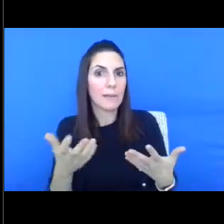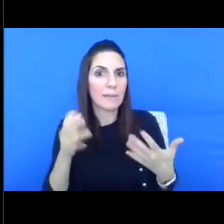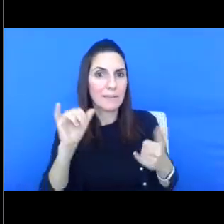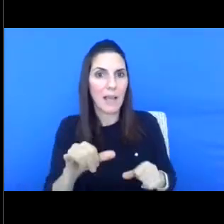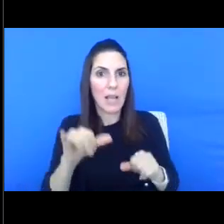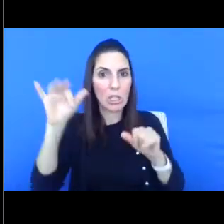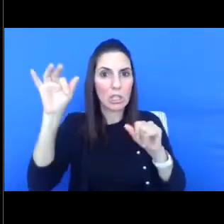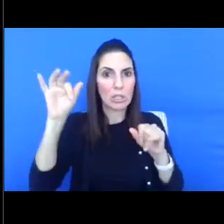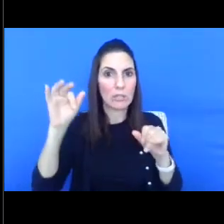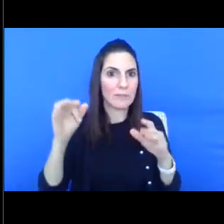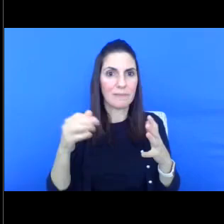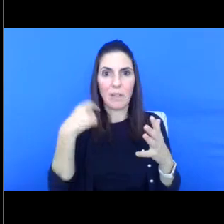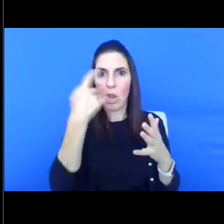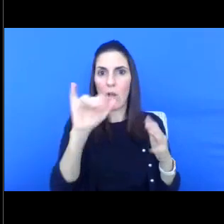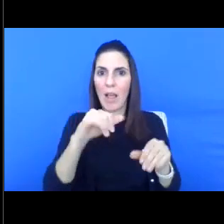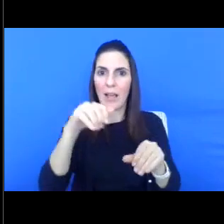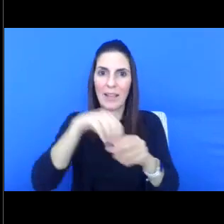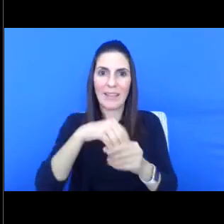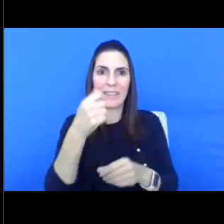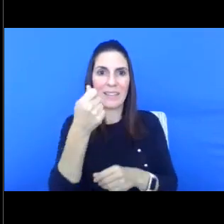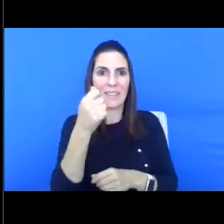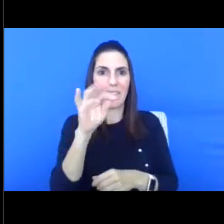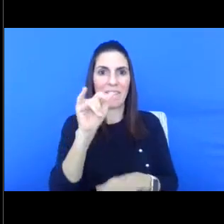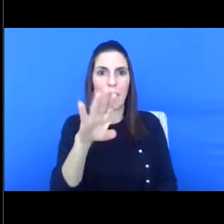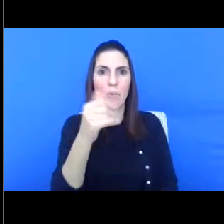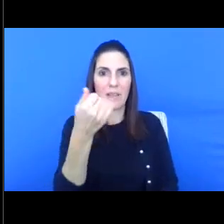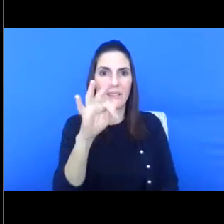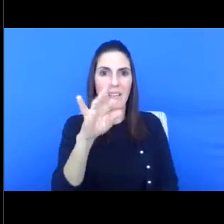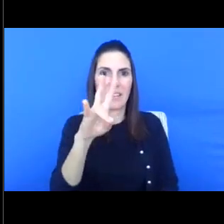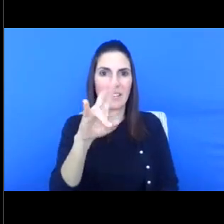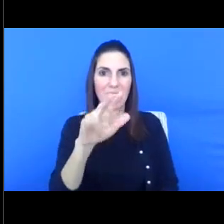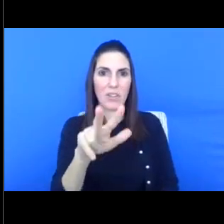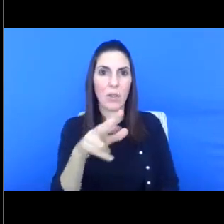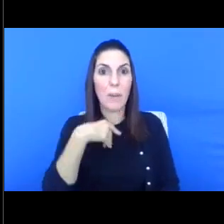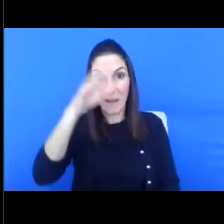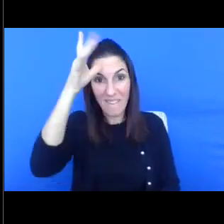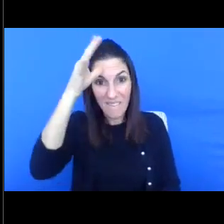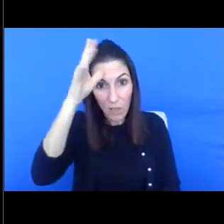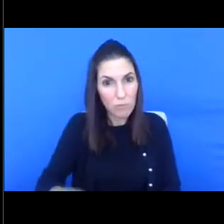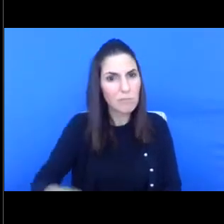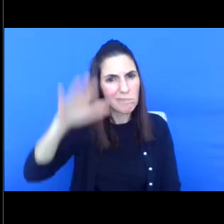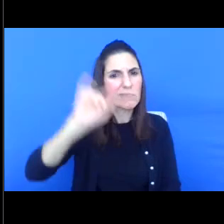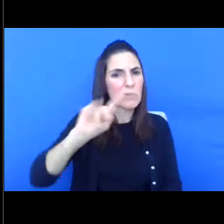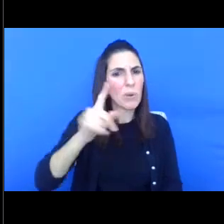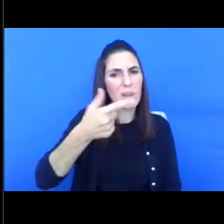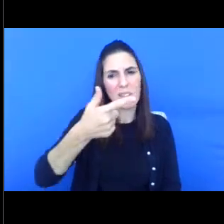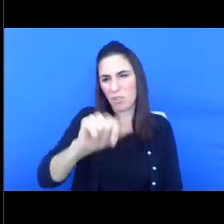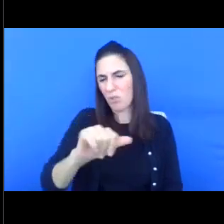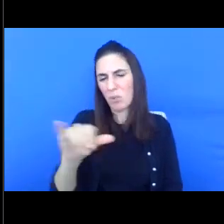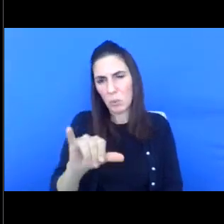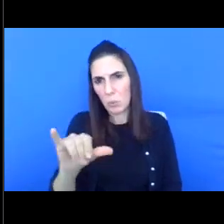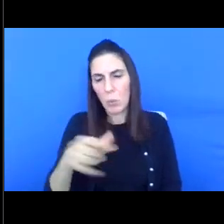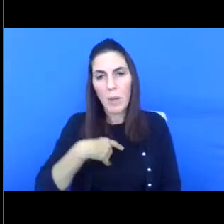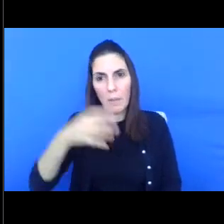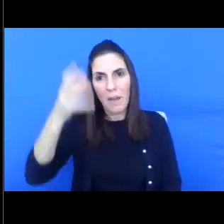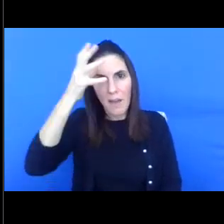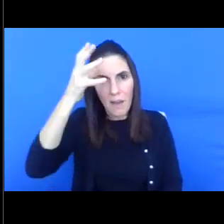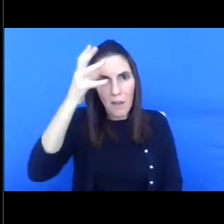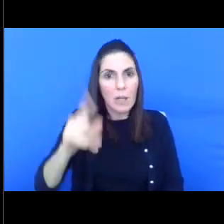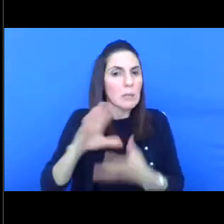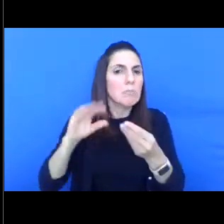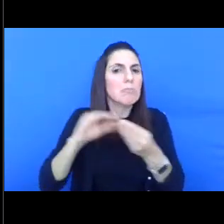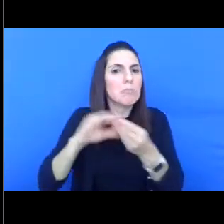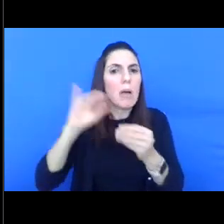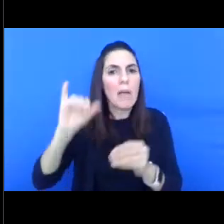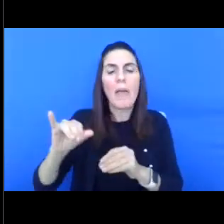February 1973. My dad was also born and raised in Augusta, Georgia. He talks about this 1973